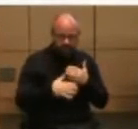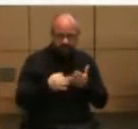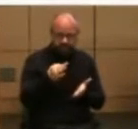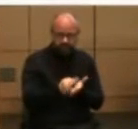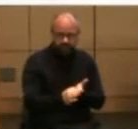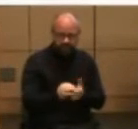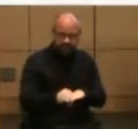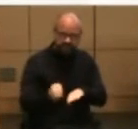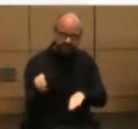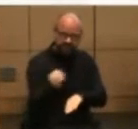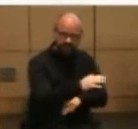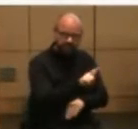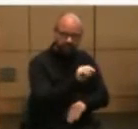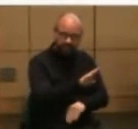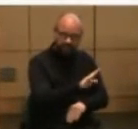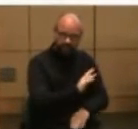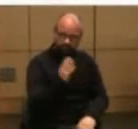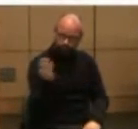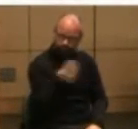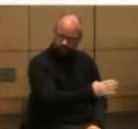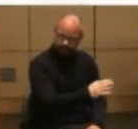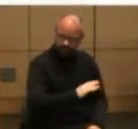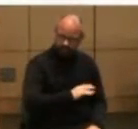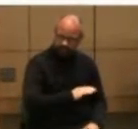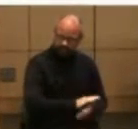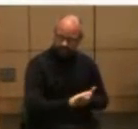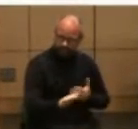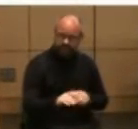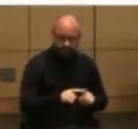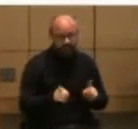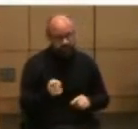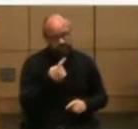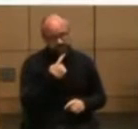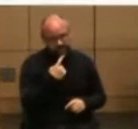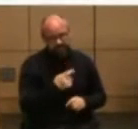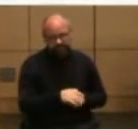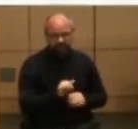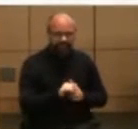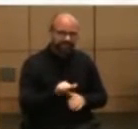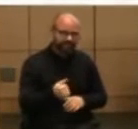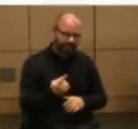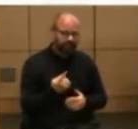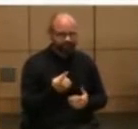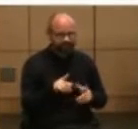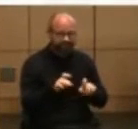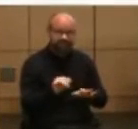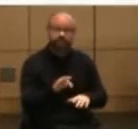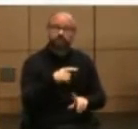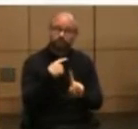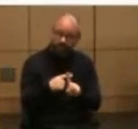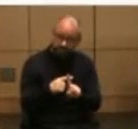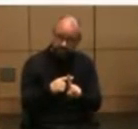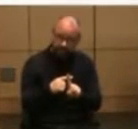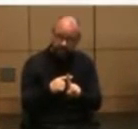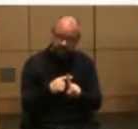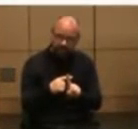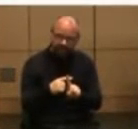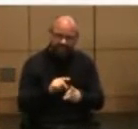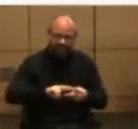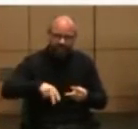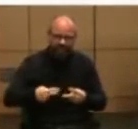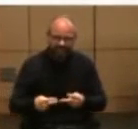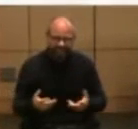lab here now, which is nice. But it's like you say, it's another of these tests where, if it's positive, it's the reverse of